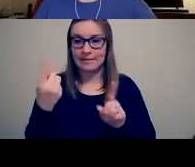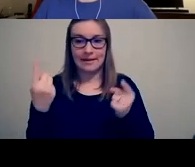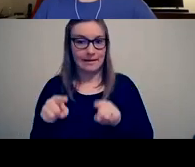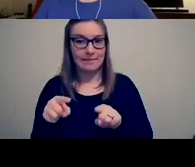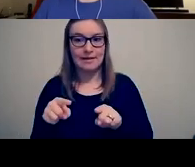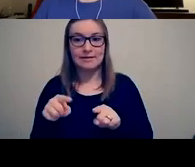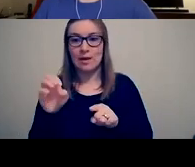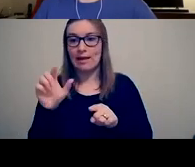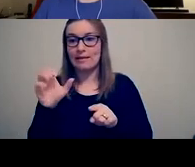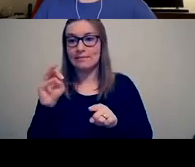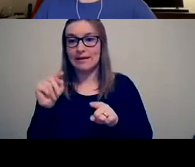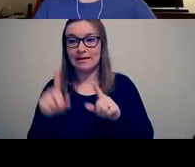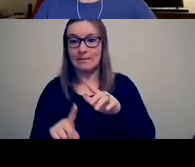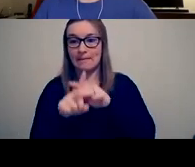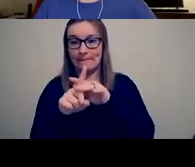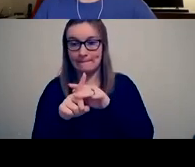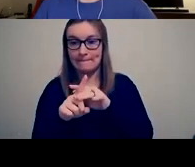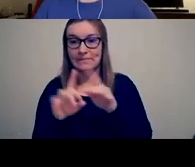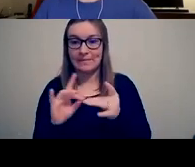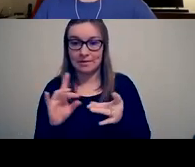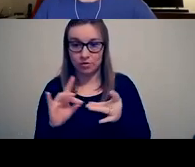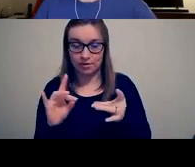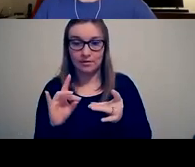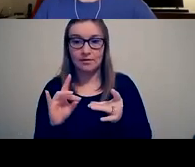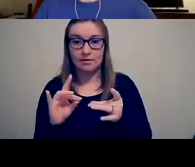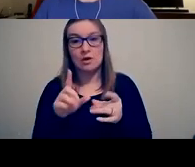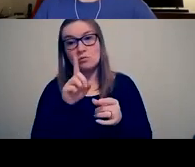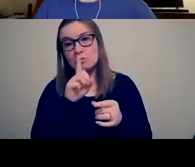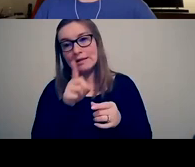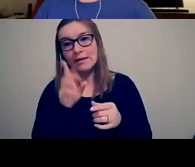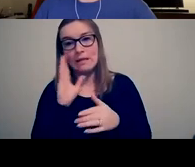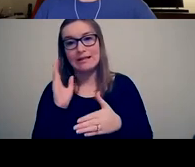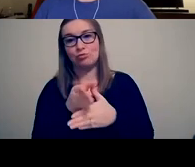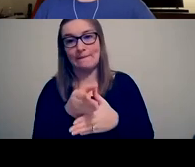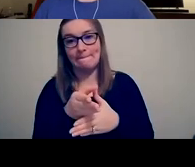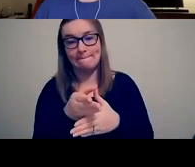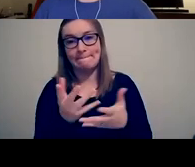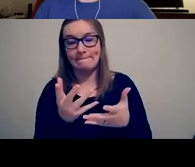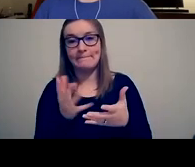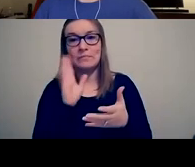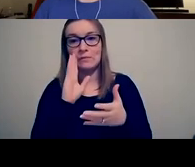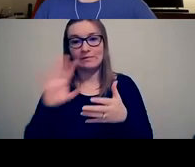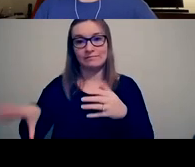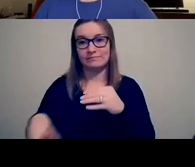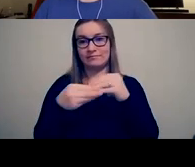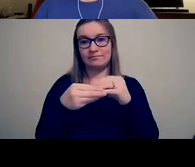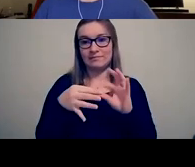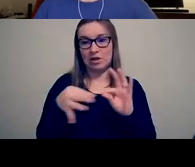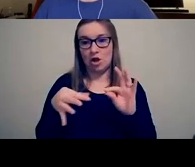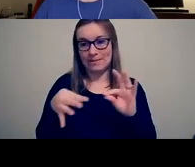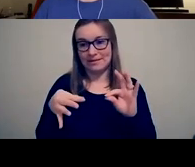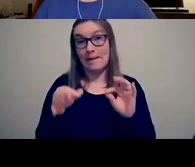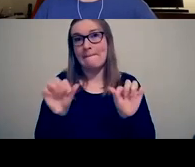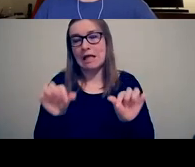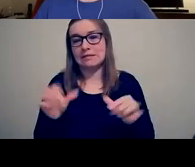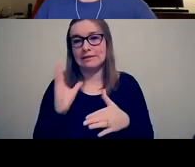gets populated in the messaging. Actually, it interrupts with the, or well, I mean, it gets queued in and potentially interrupts depending on the